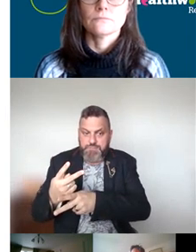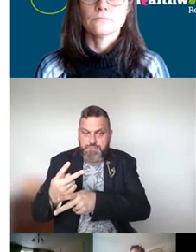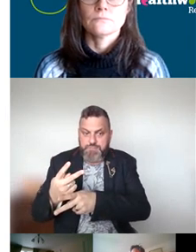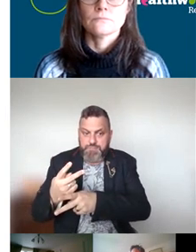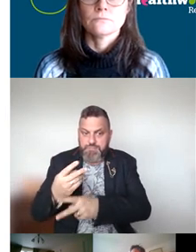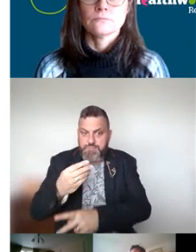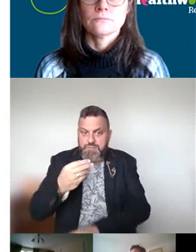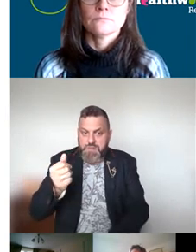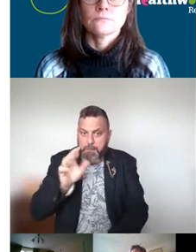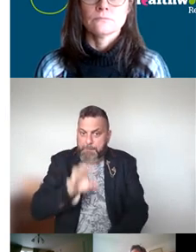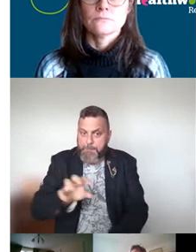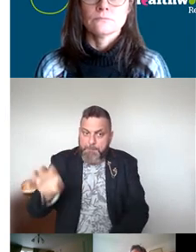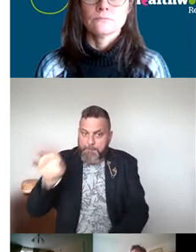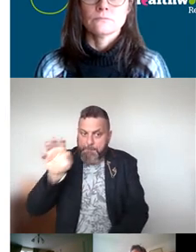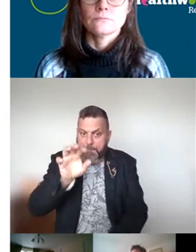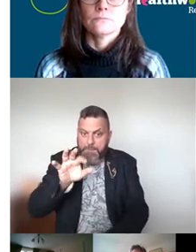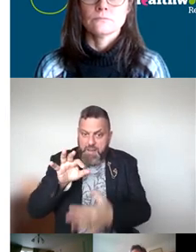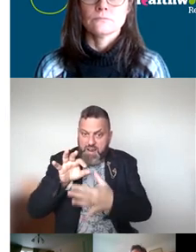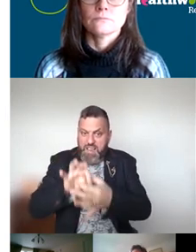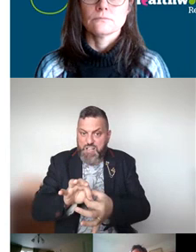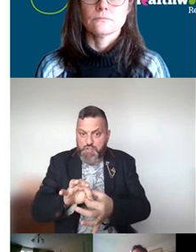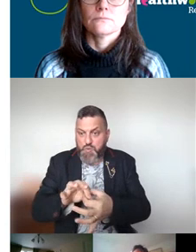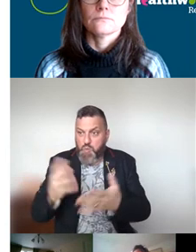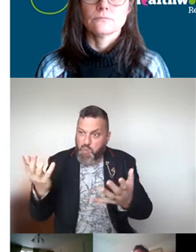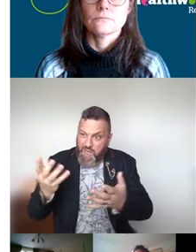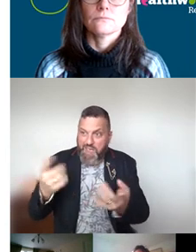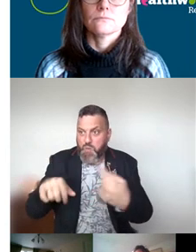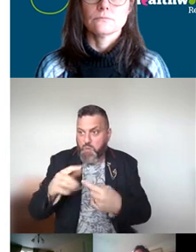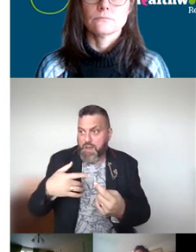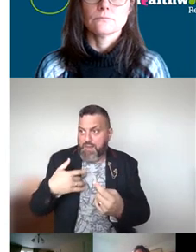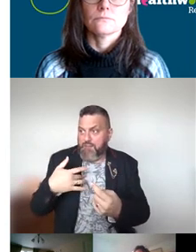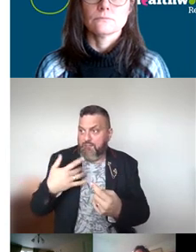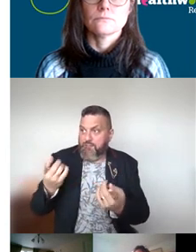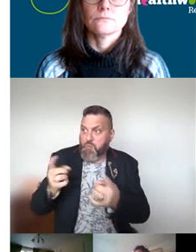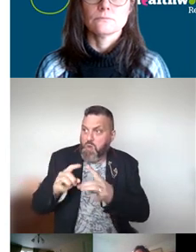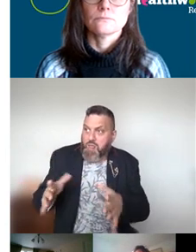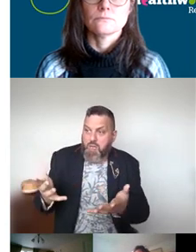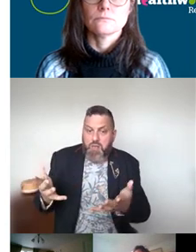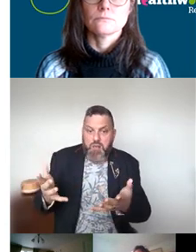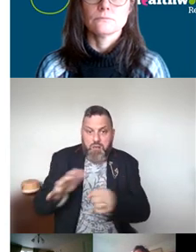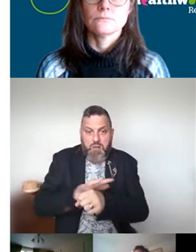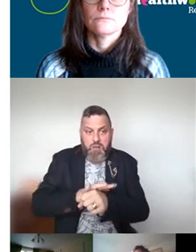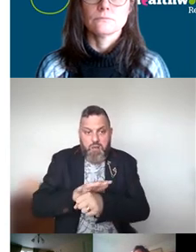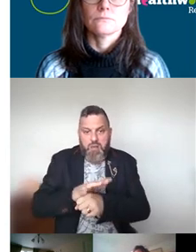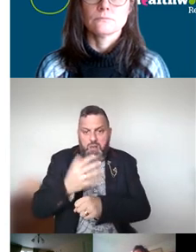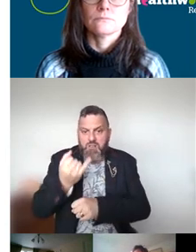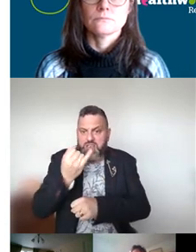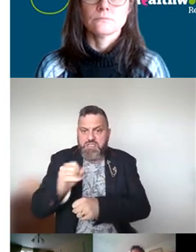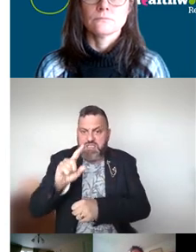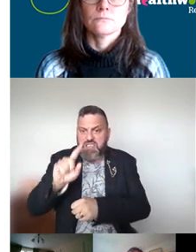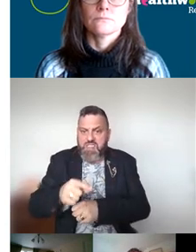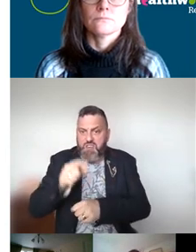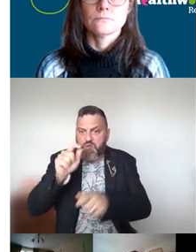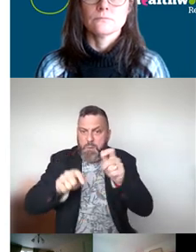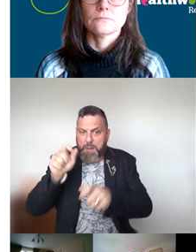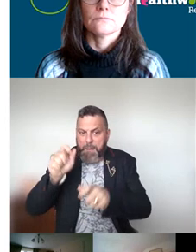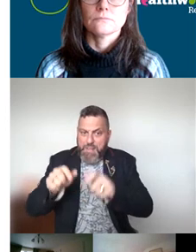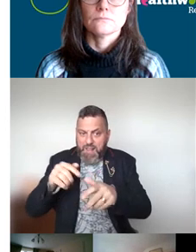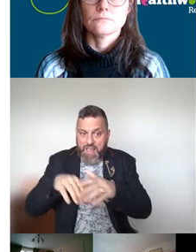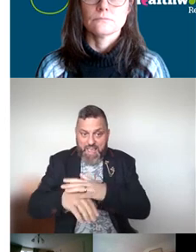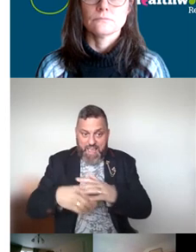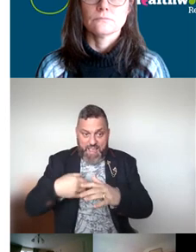those are to do with the circumstances in which we live. There are approximately 60,000 people within